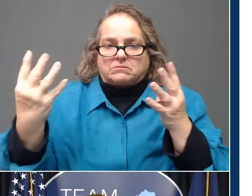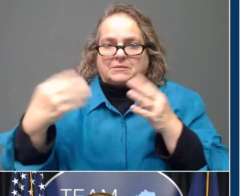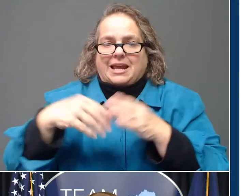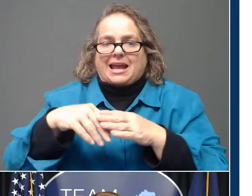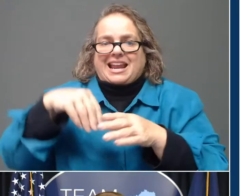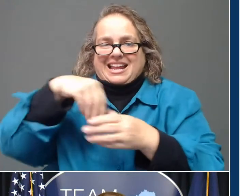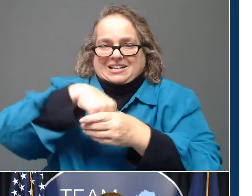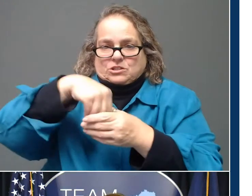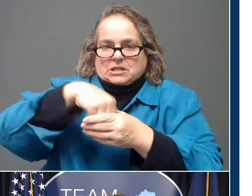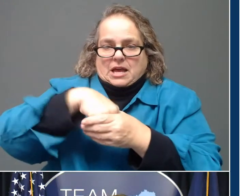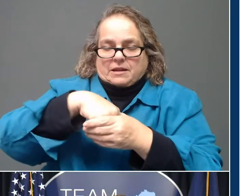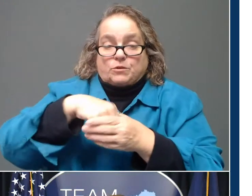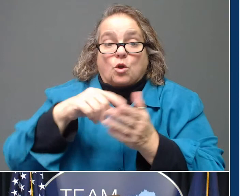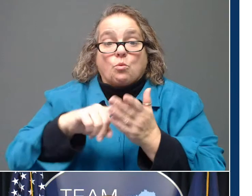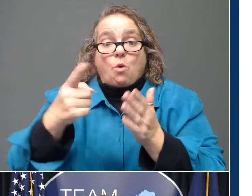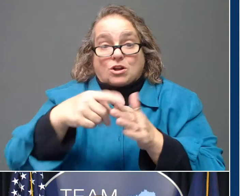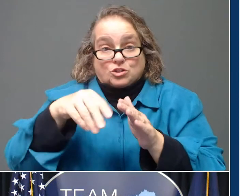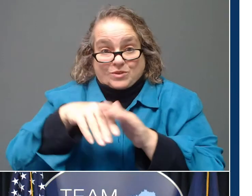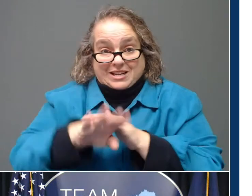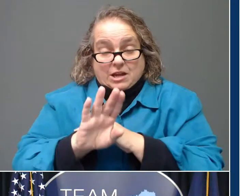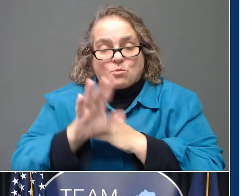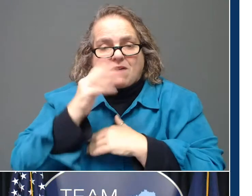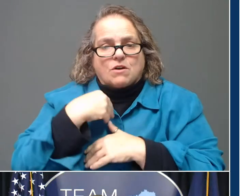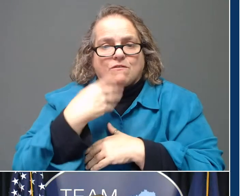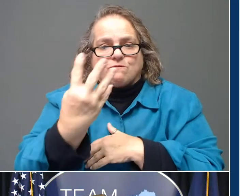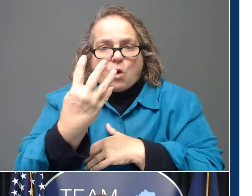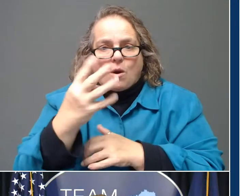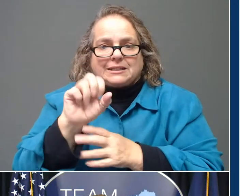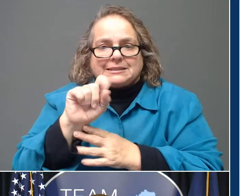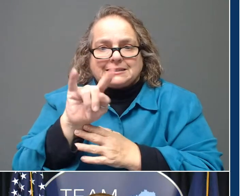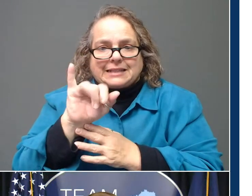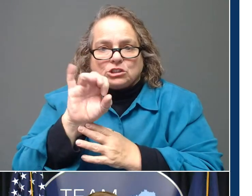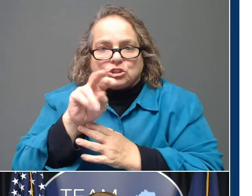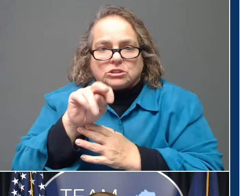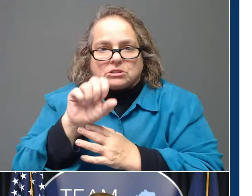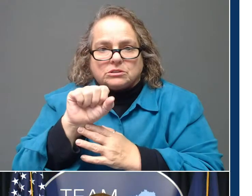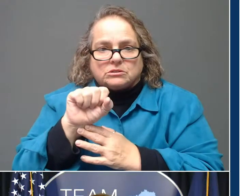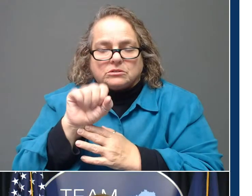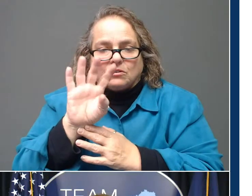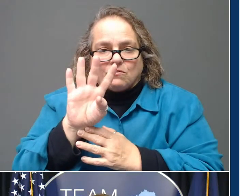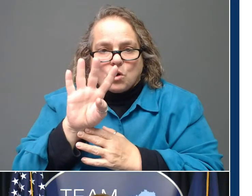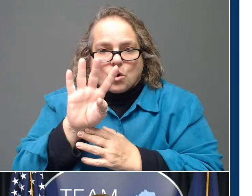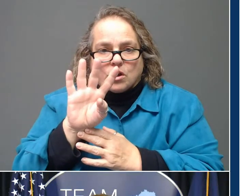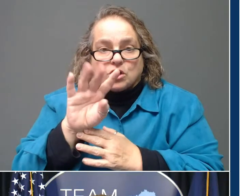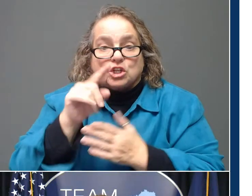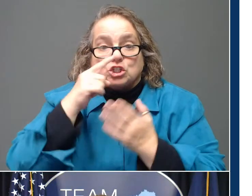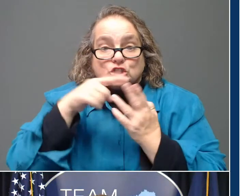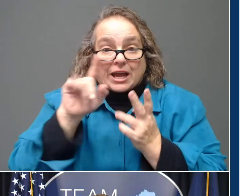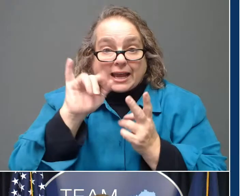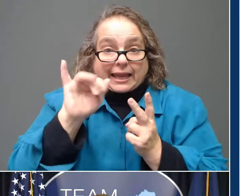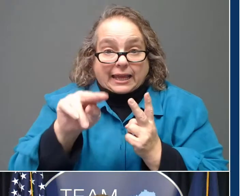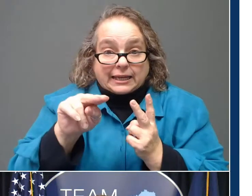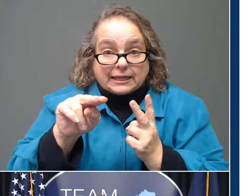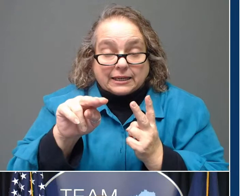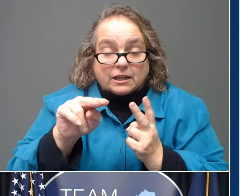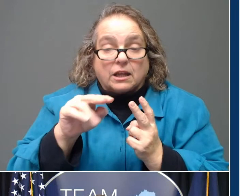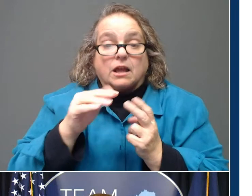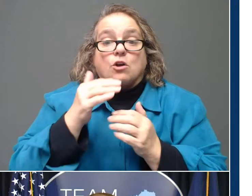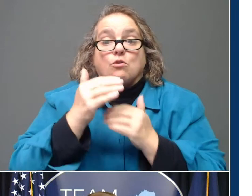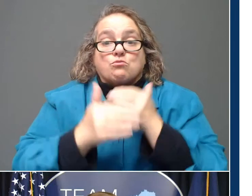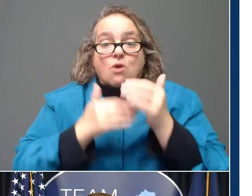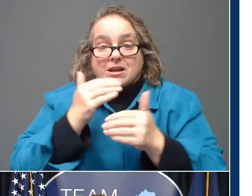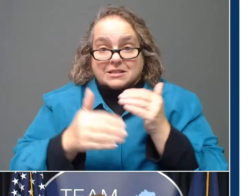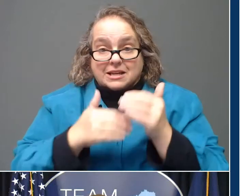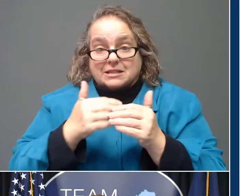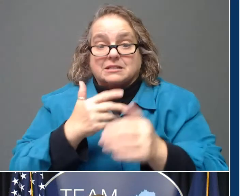inside, there are going to be 4 stations, and these stations are check-in, processing,